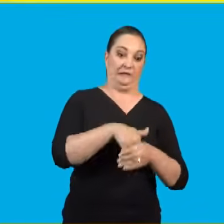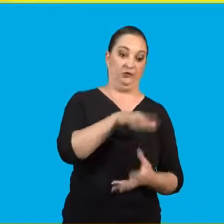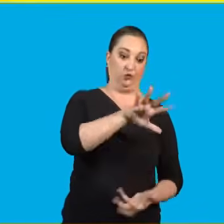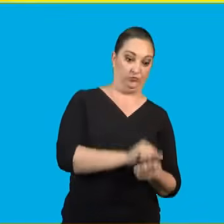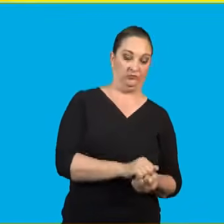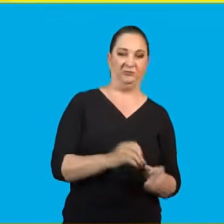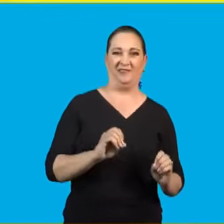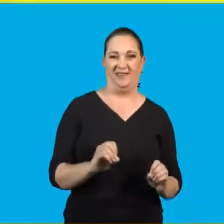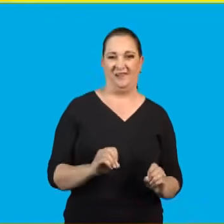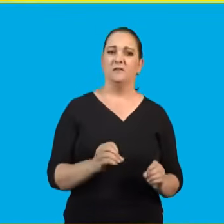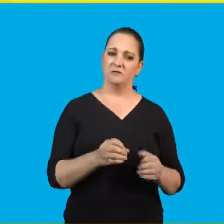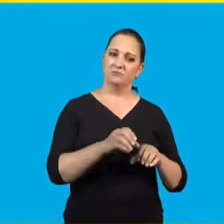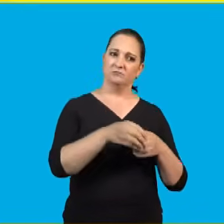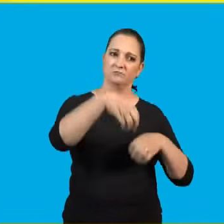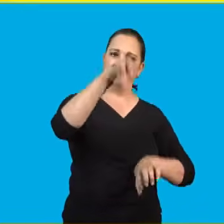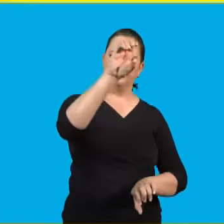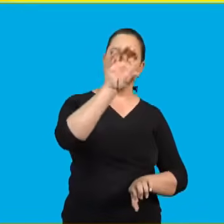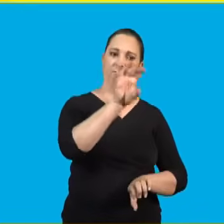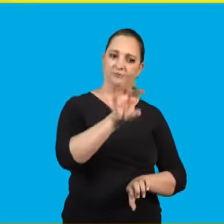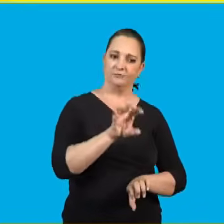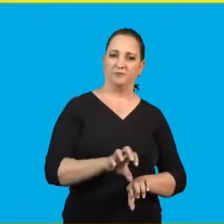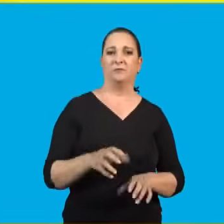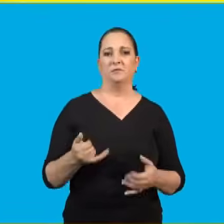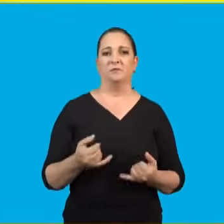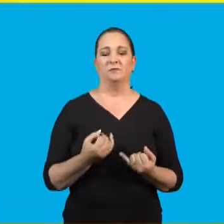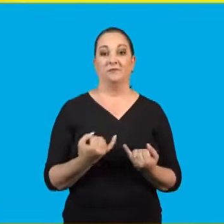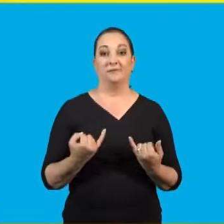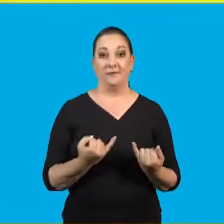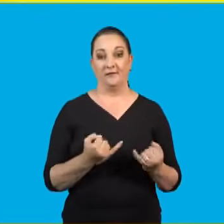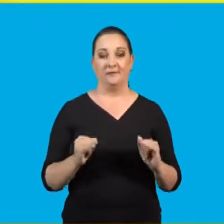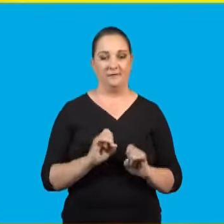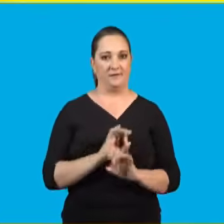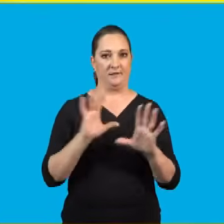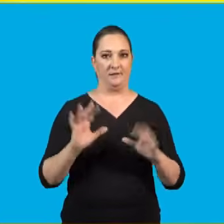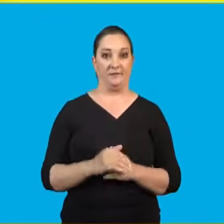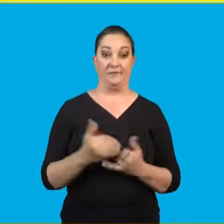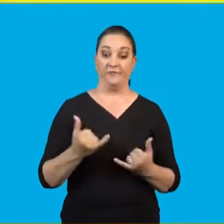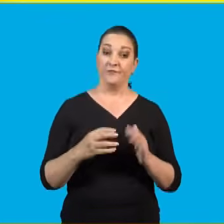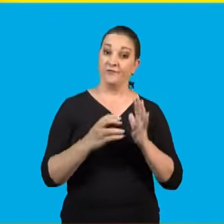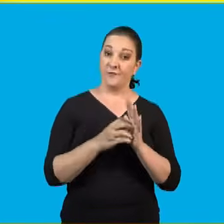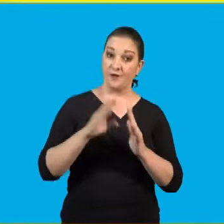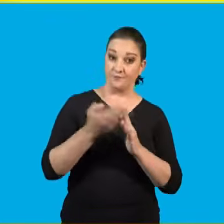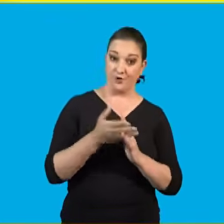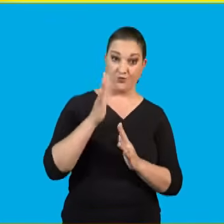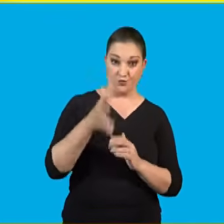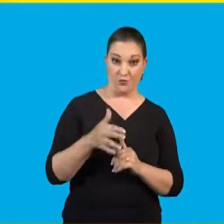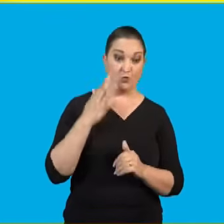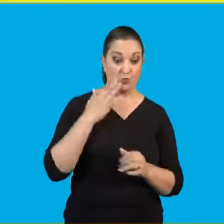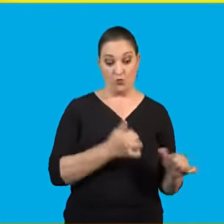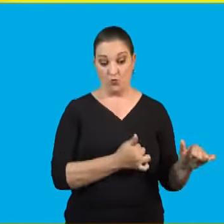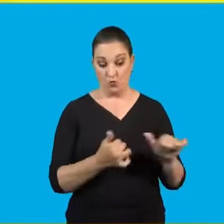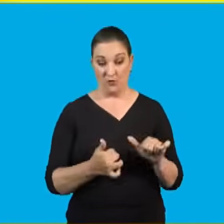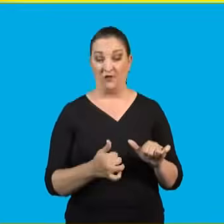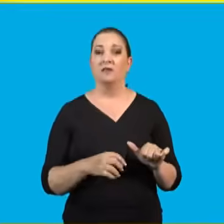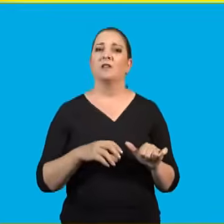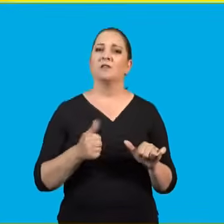of summing up. So we are going to take another commercial break, and when we come back from the break, we